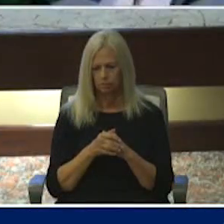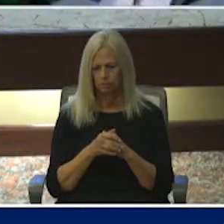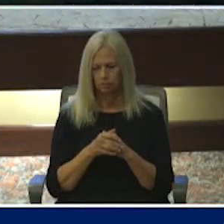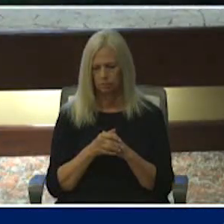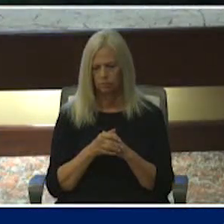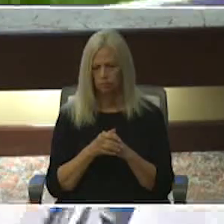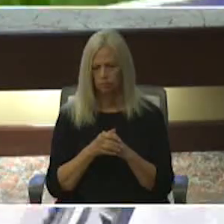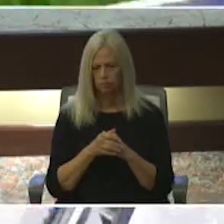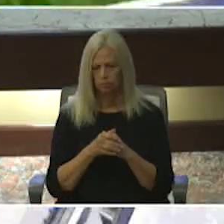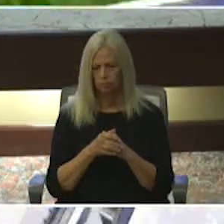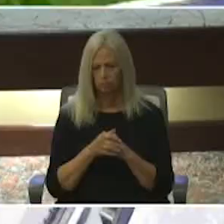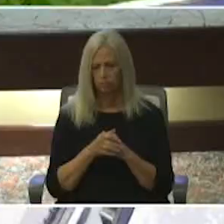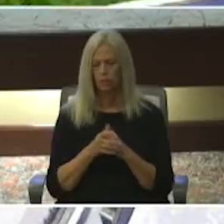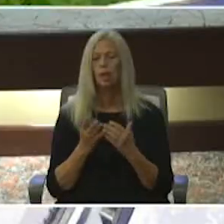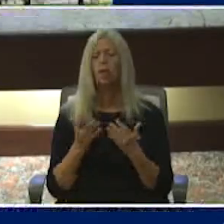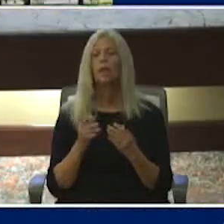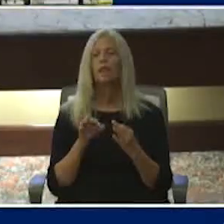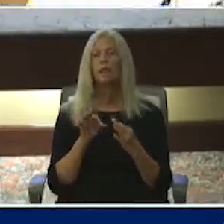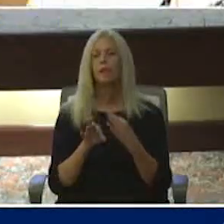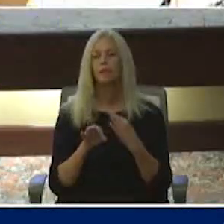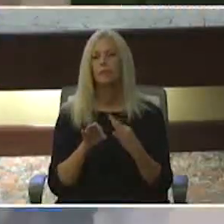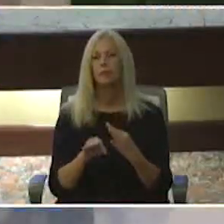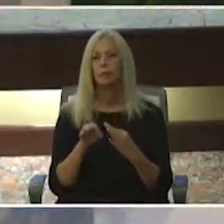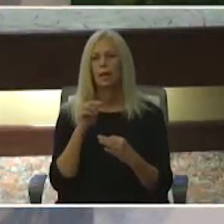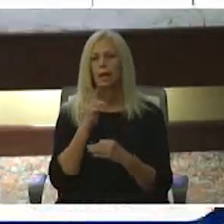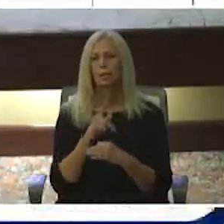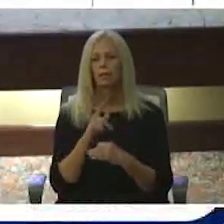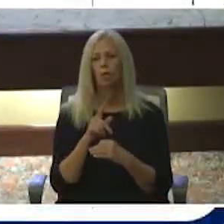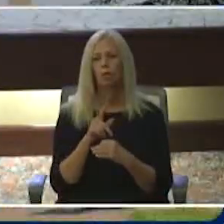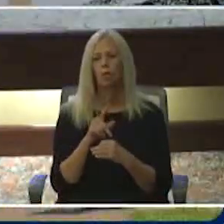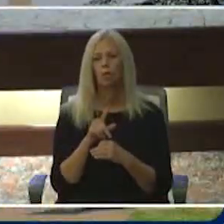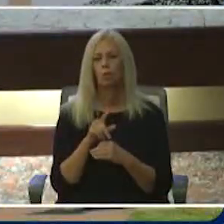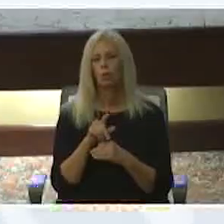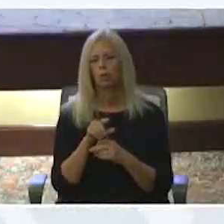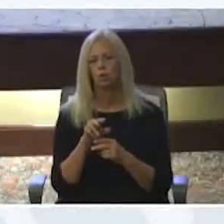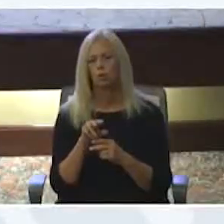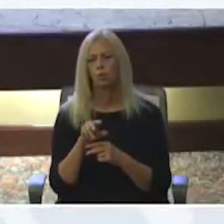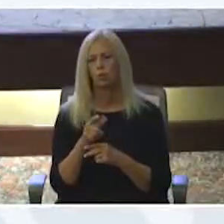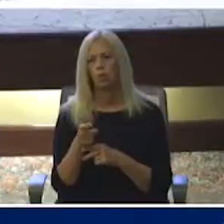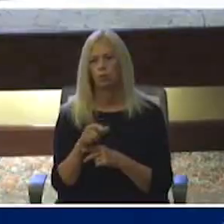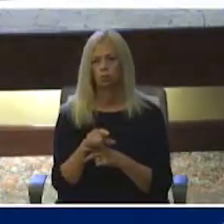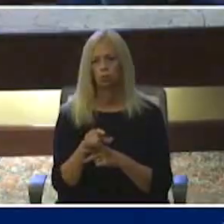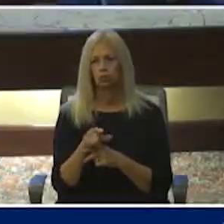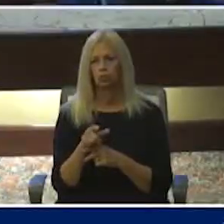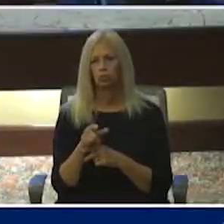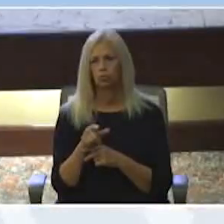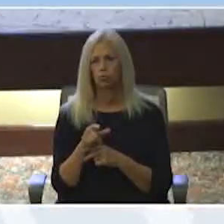Okay, so any feedback on selected alternatives? I'll go back to